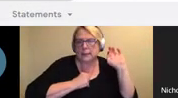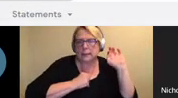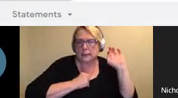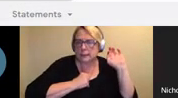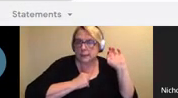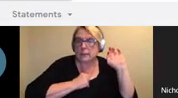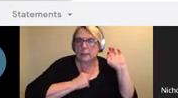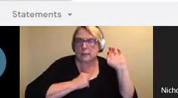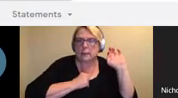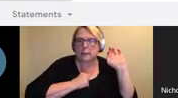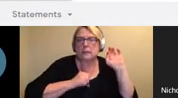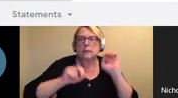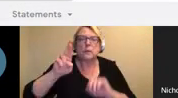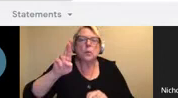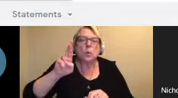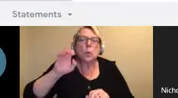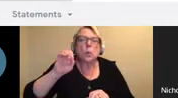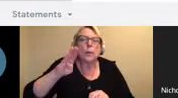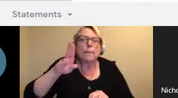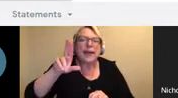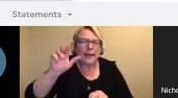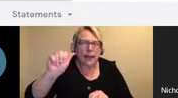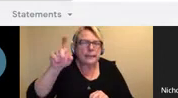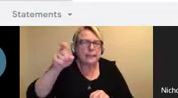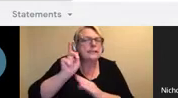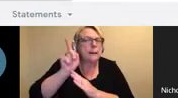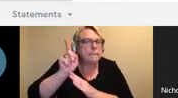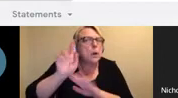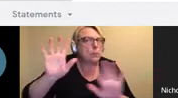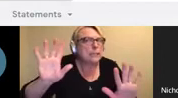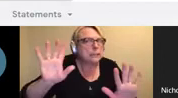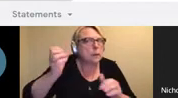Rebecca needs just another moment. Yes.